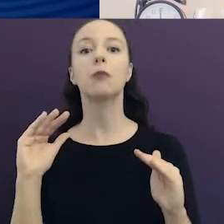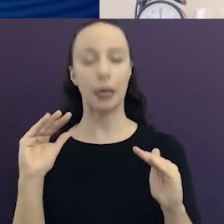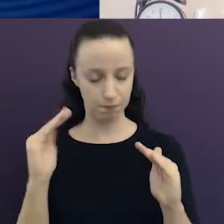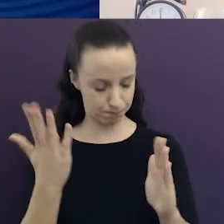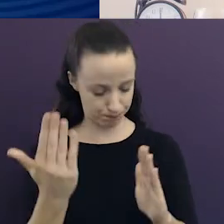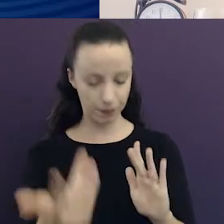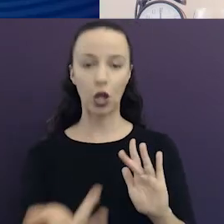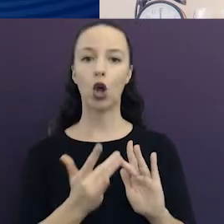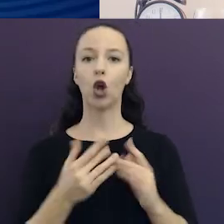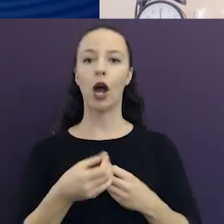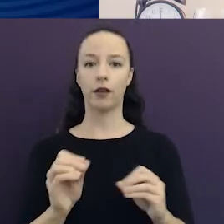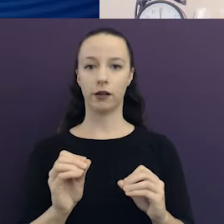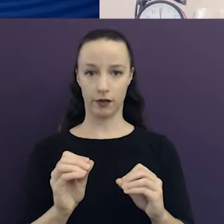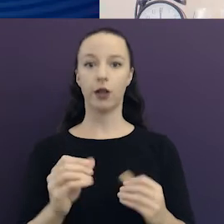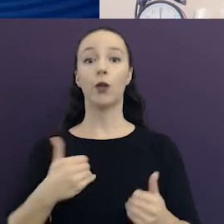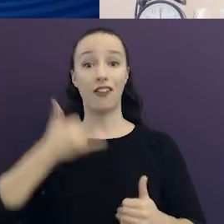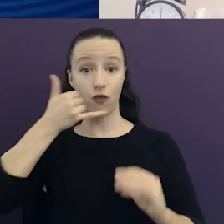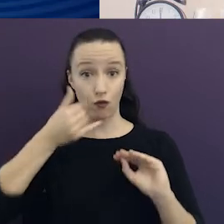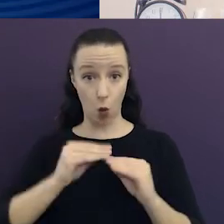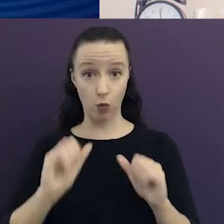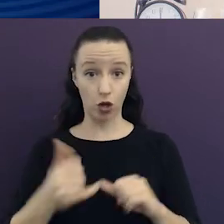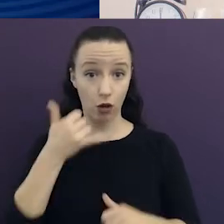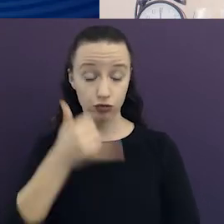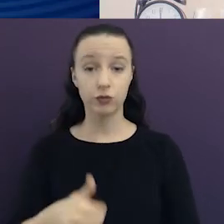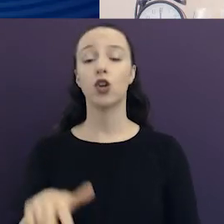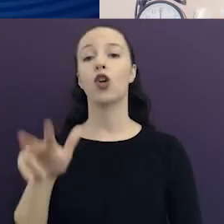We have a DSPS office line they can call. It's